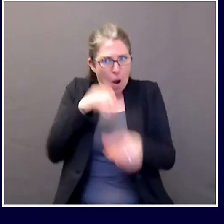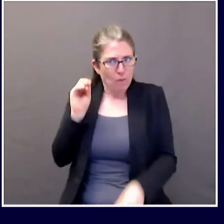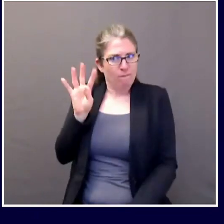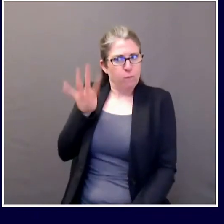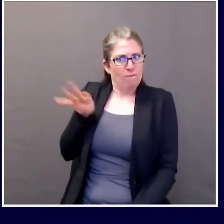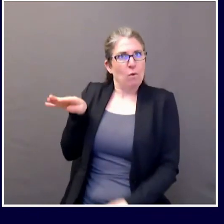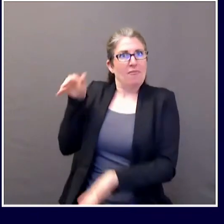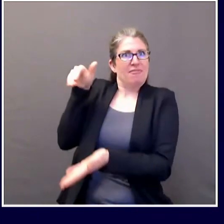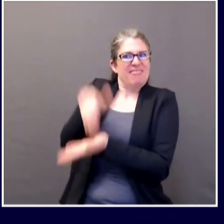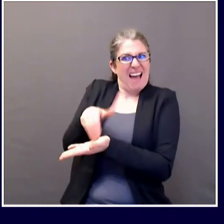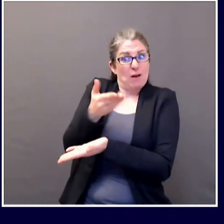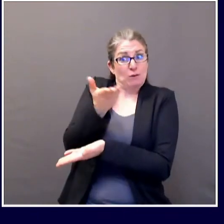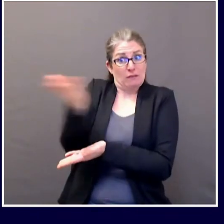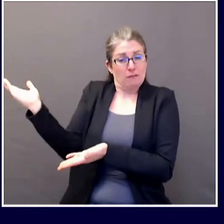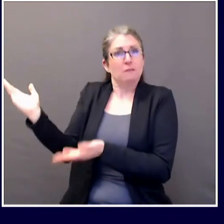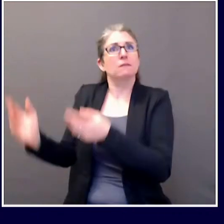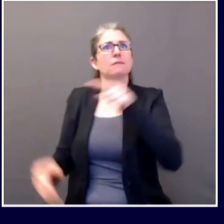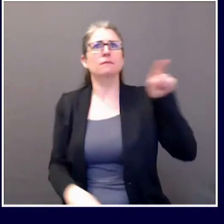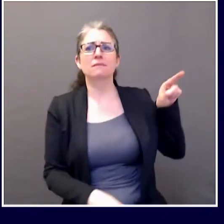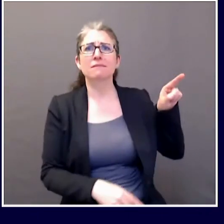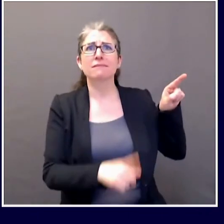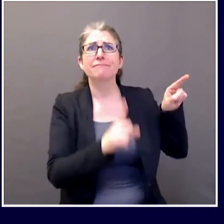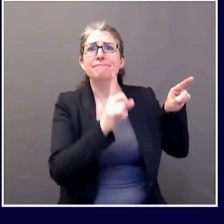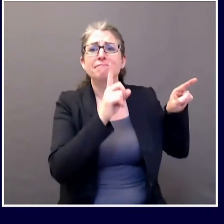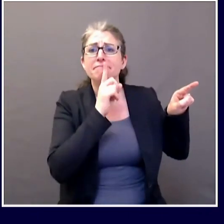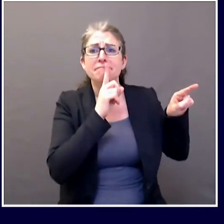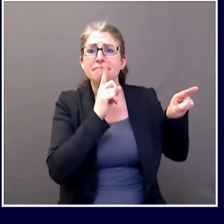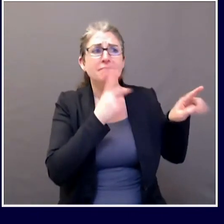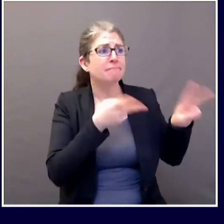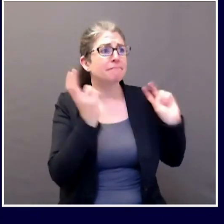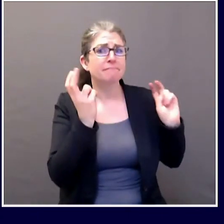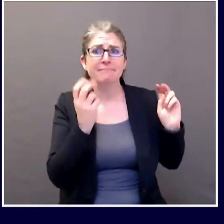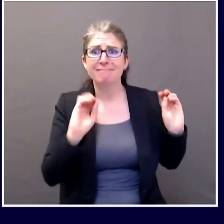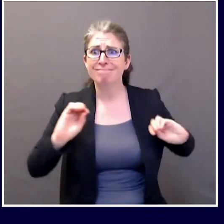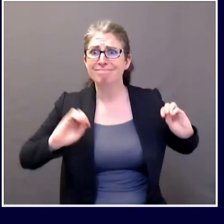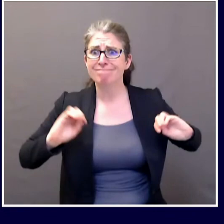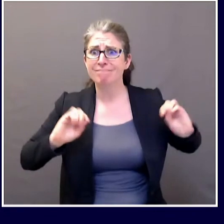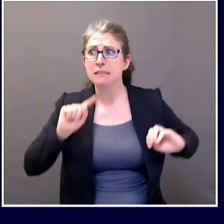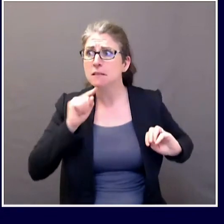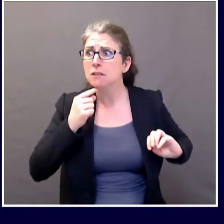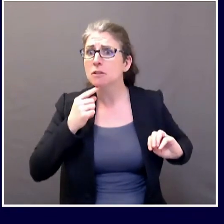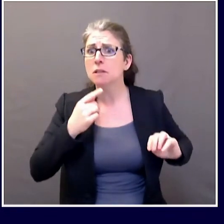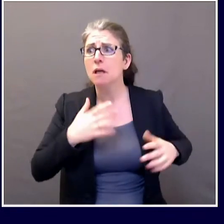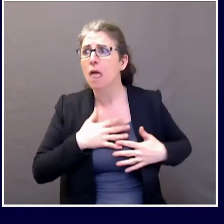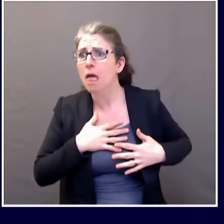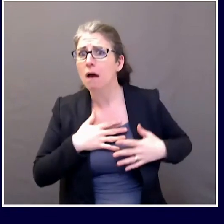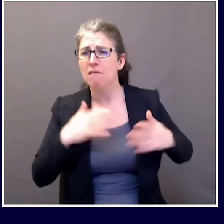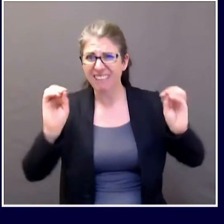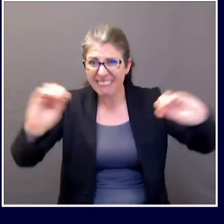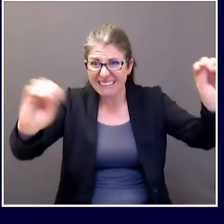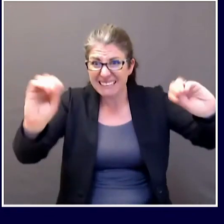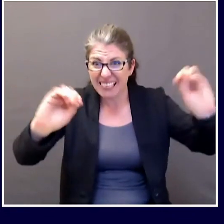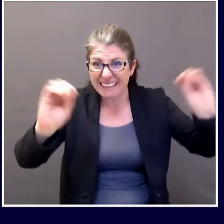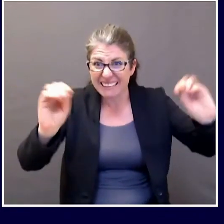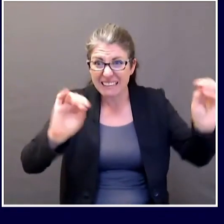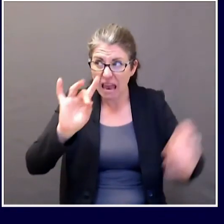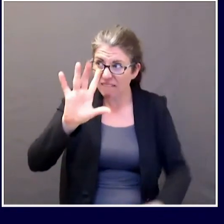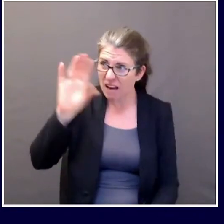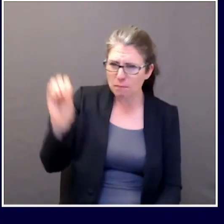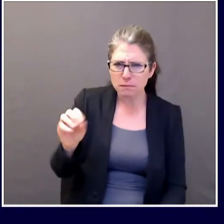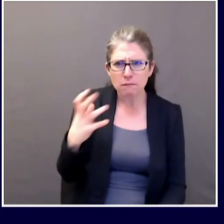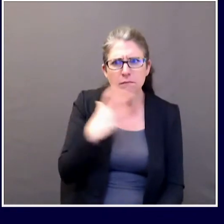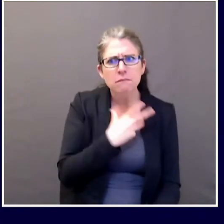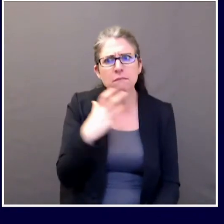heard that this vaccine doesn't compare favorably against the data from the Pfizer and